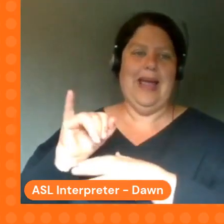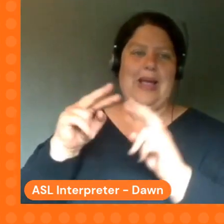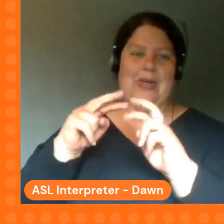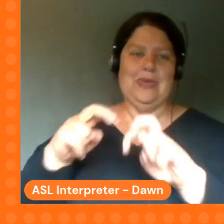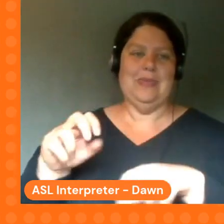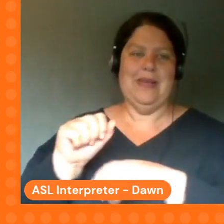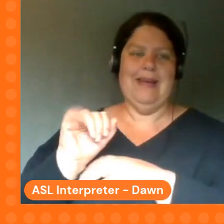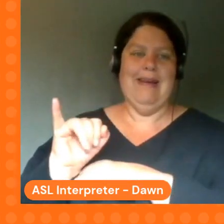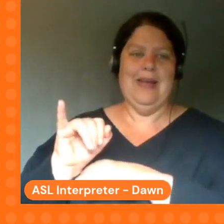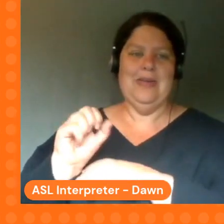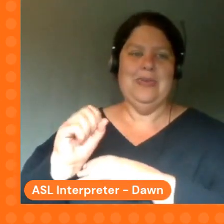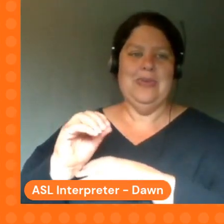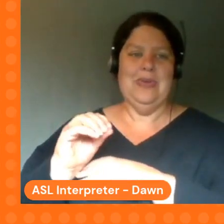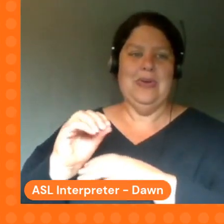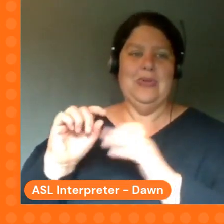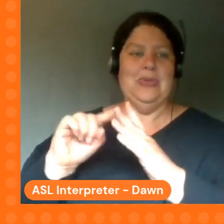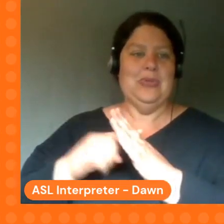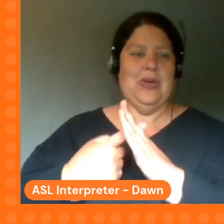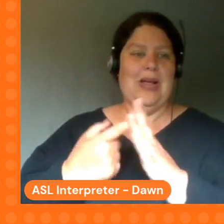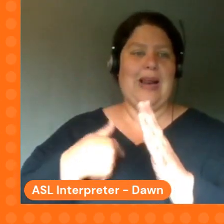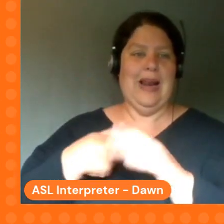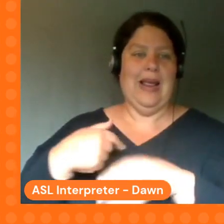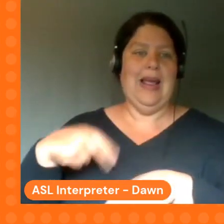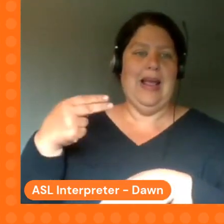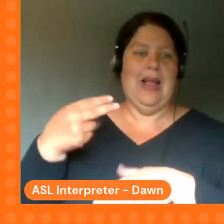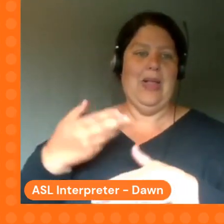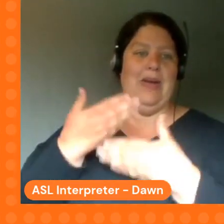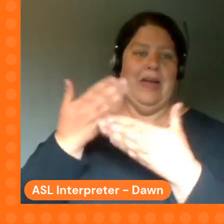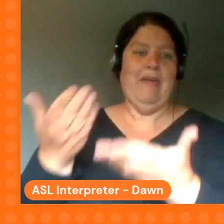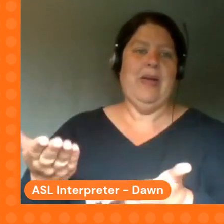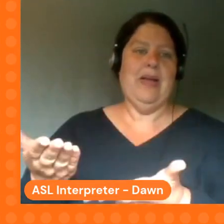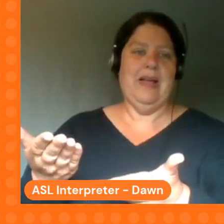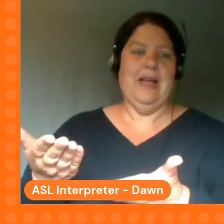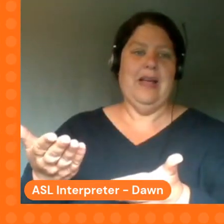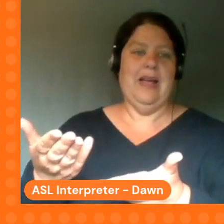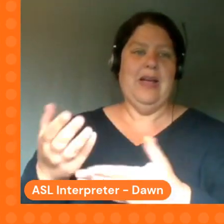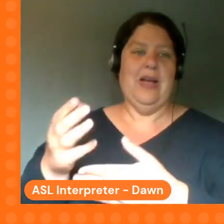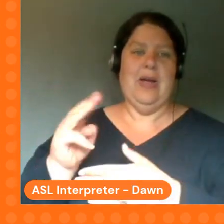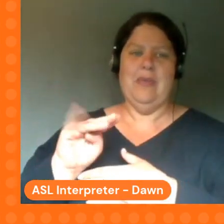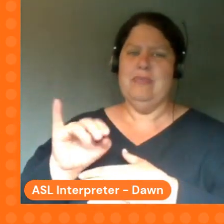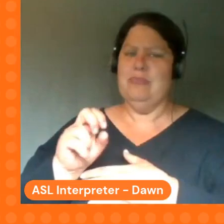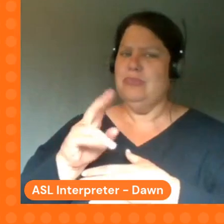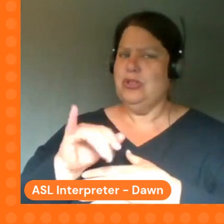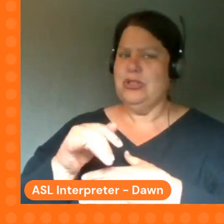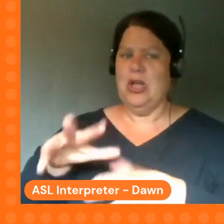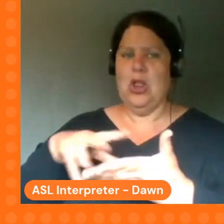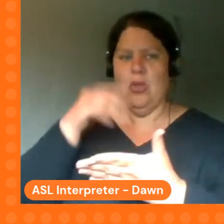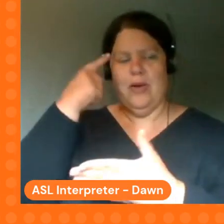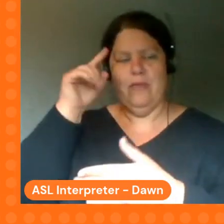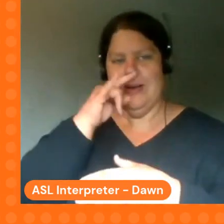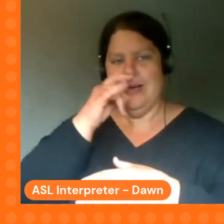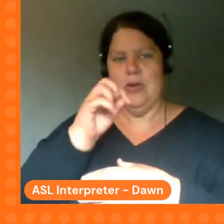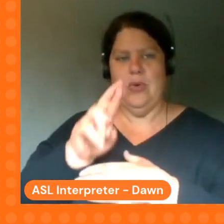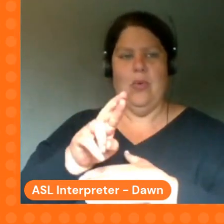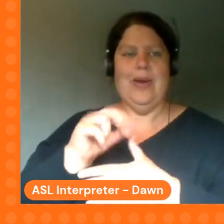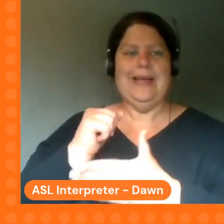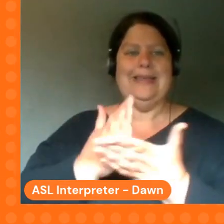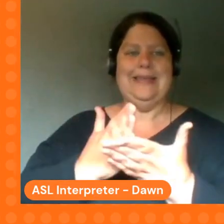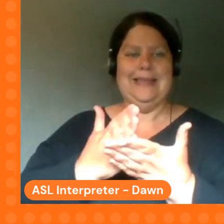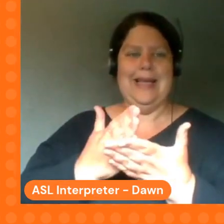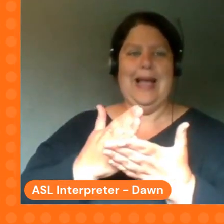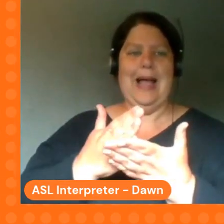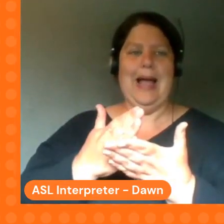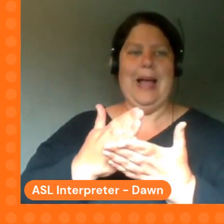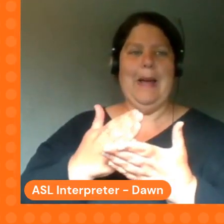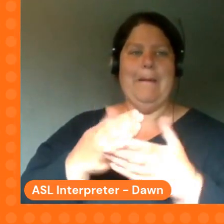to start, I highly recommend like Machine Learning for Kids or maybe some like embedded AI into Scratch. I'm